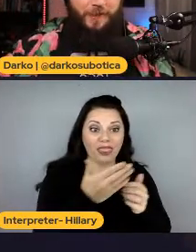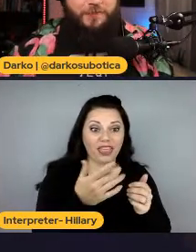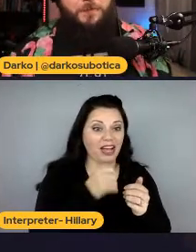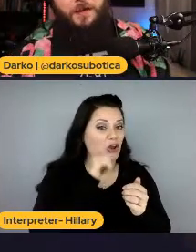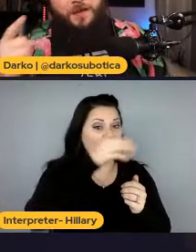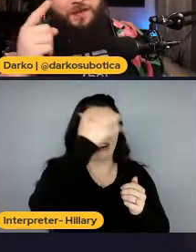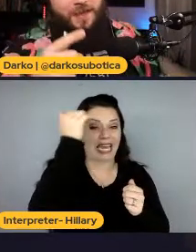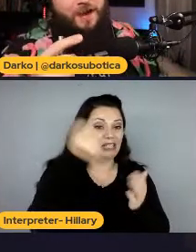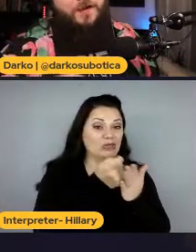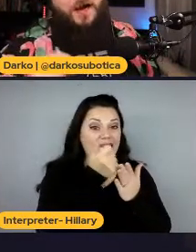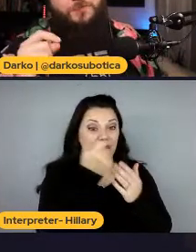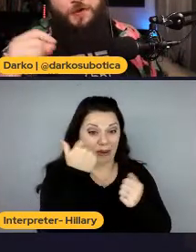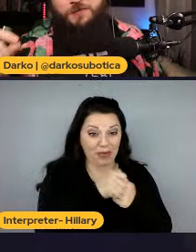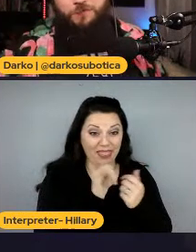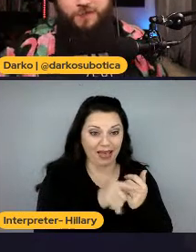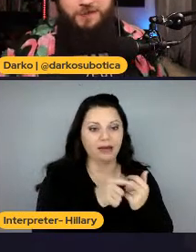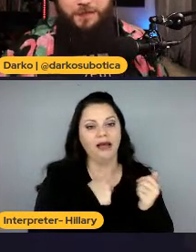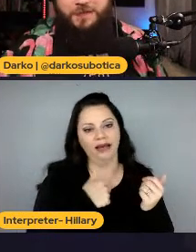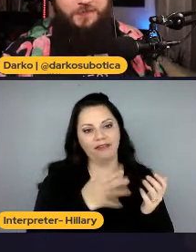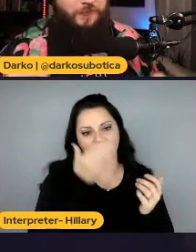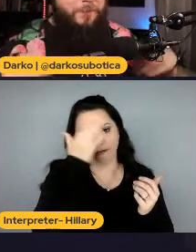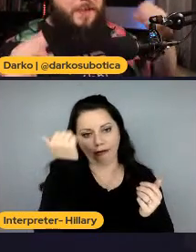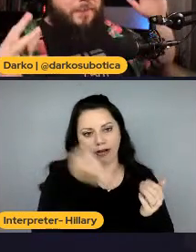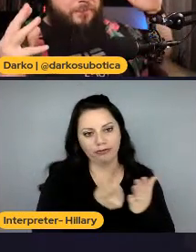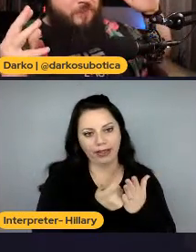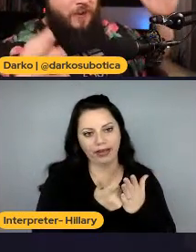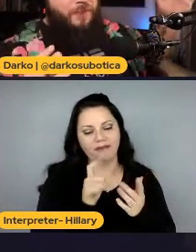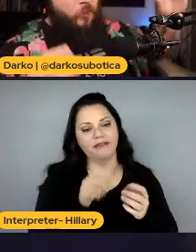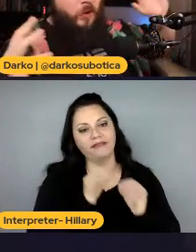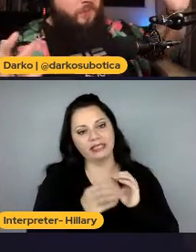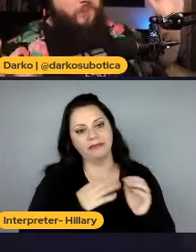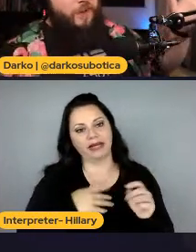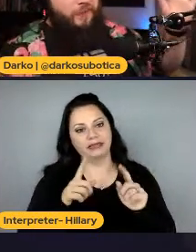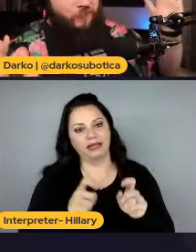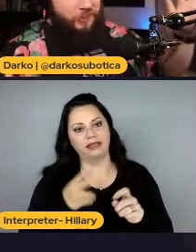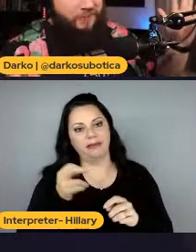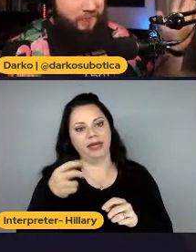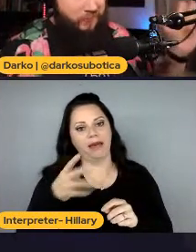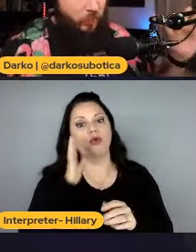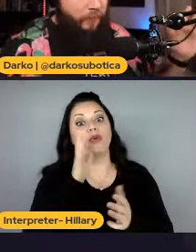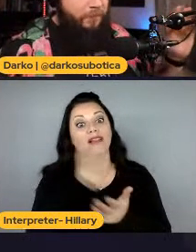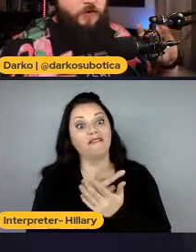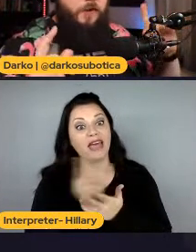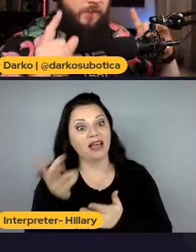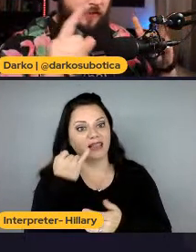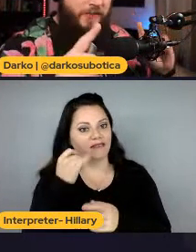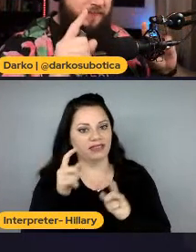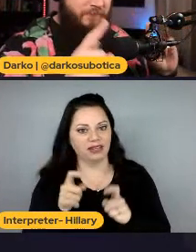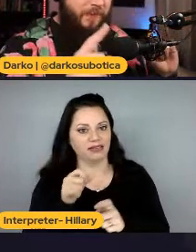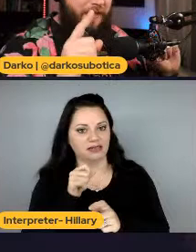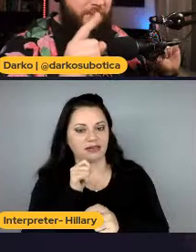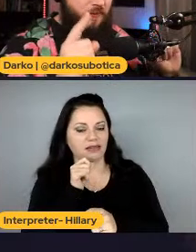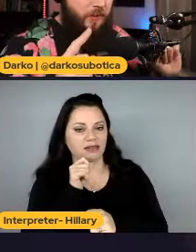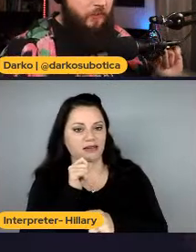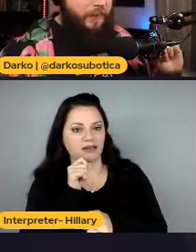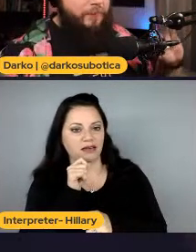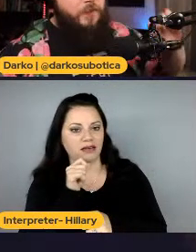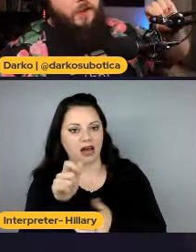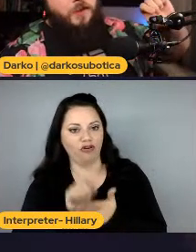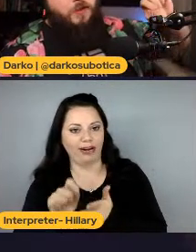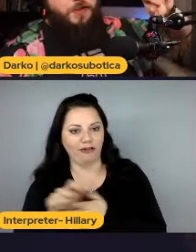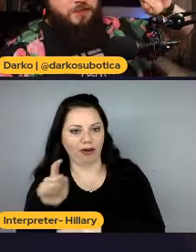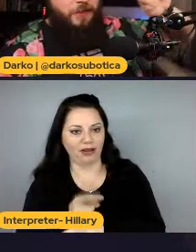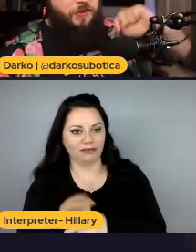not going to forget? Yeah, I forgot to fix my test. So npm run build will fail if your test doesn't work. So if your test has not been written